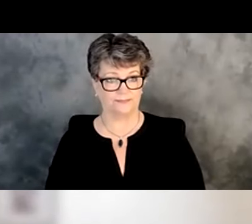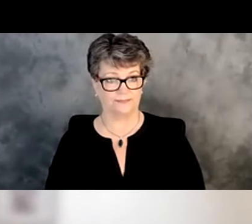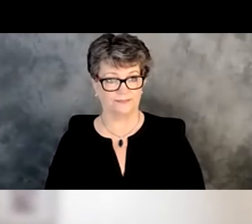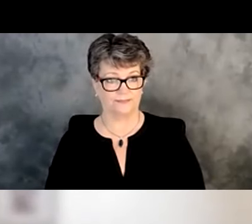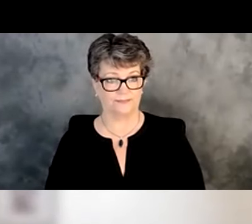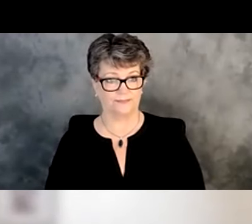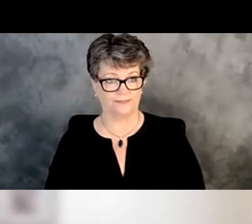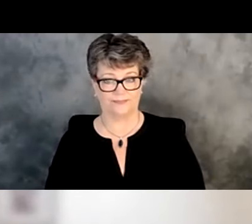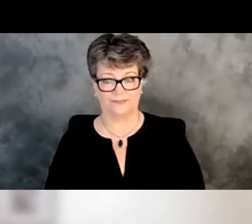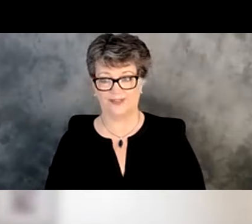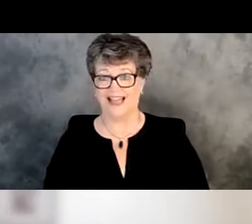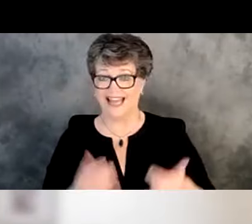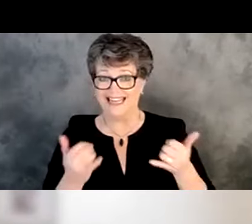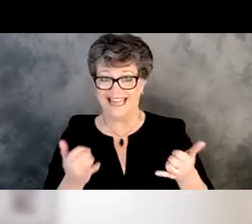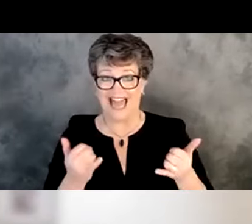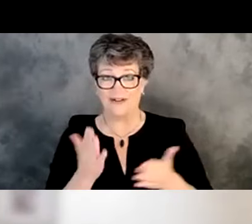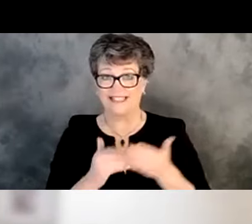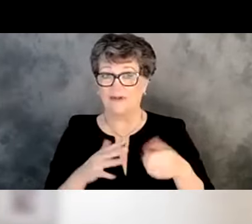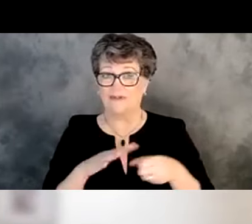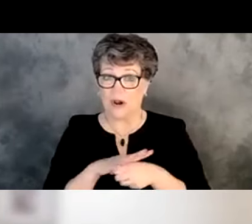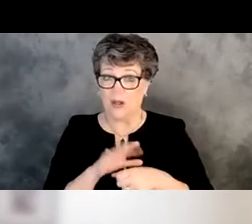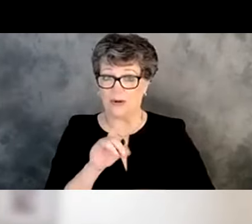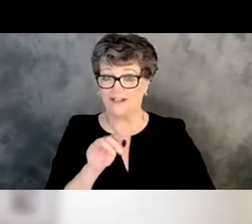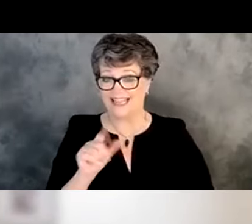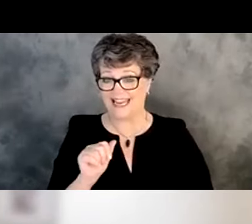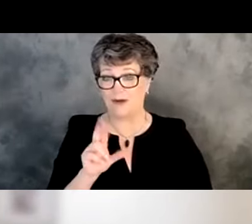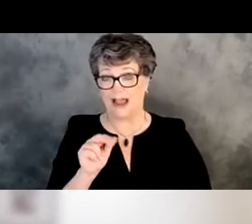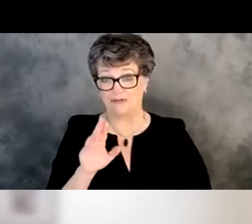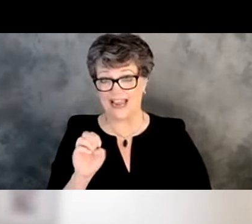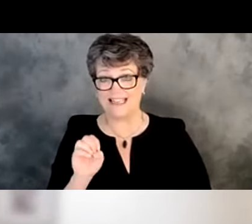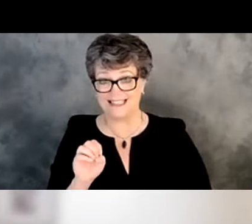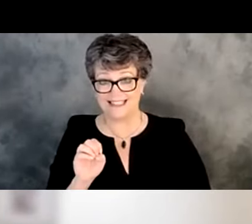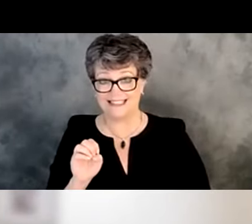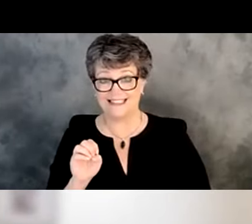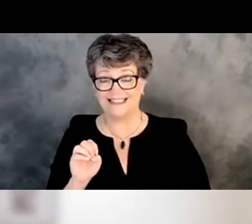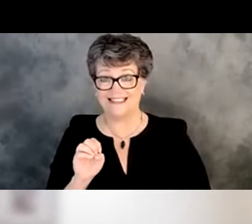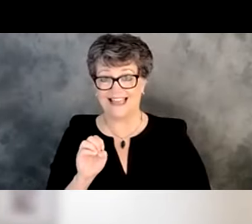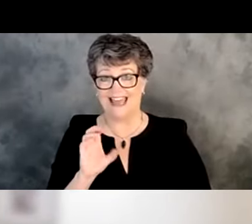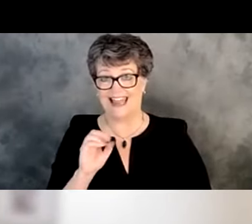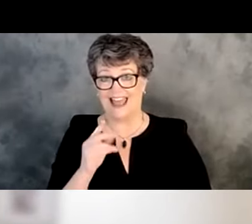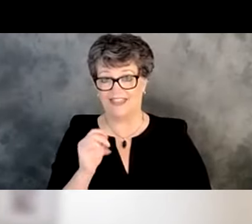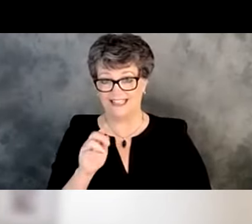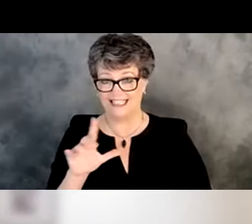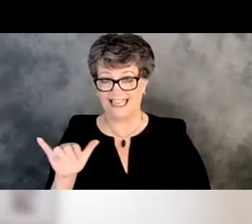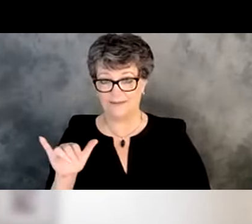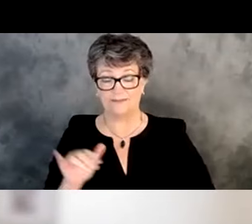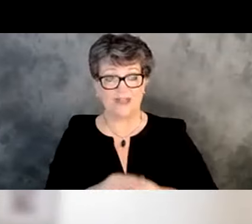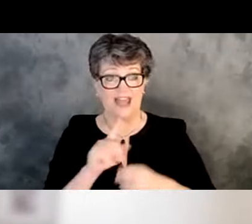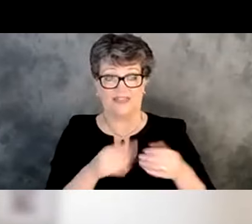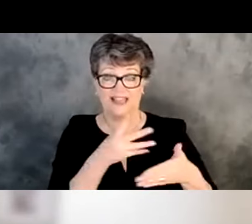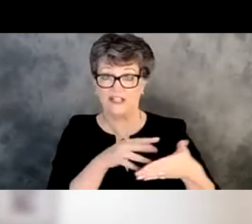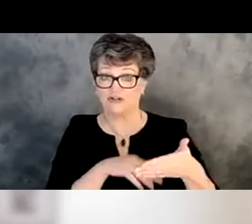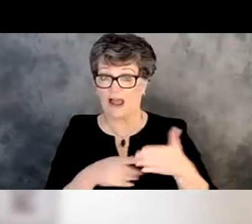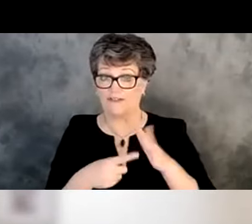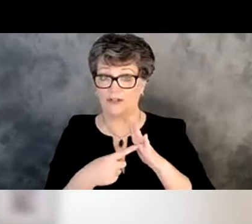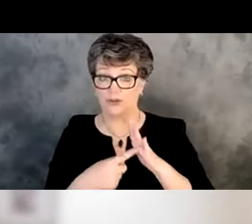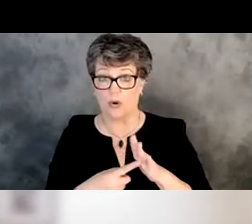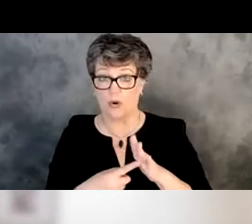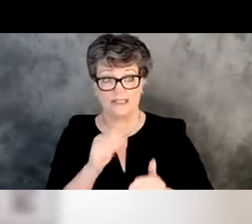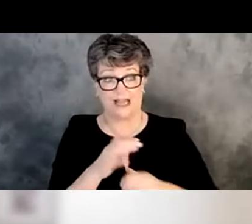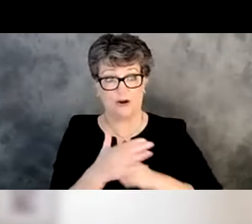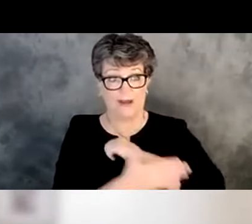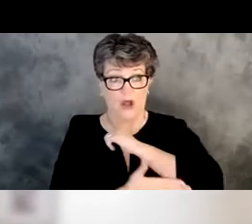Now I'd like to look at some of our local data by race and ethnicity. And so these graphs show Sacramento